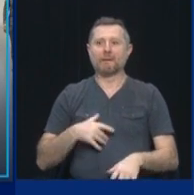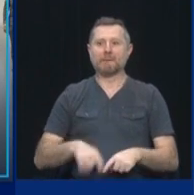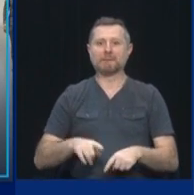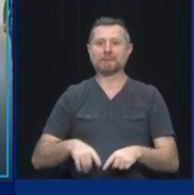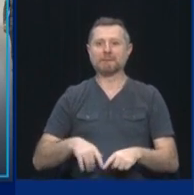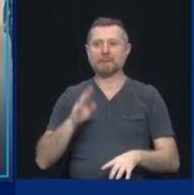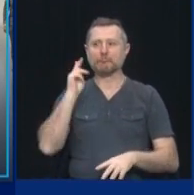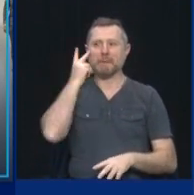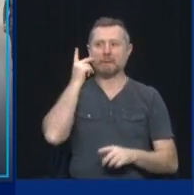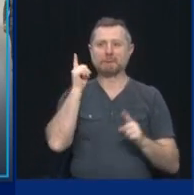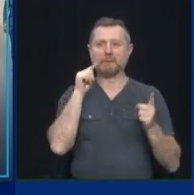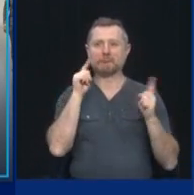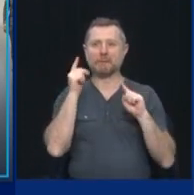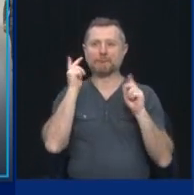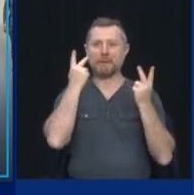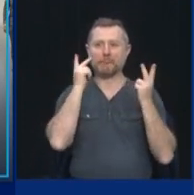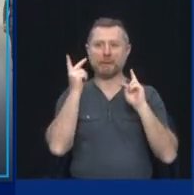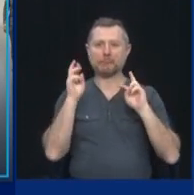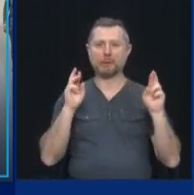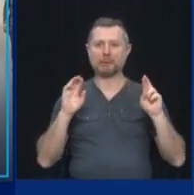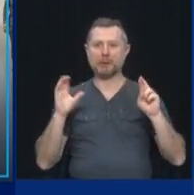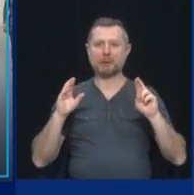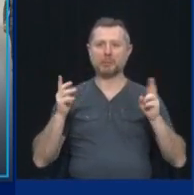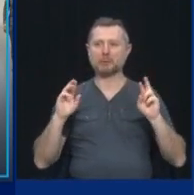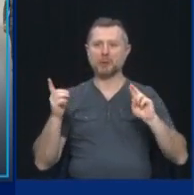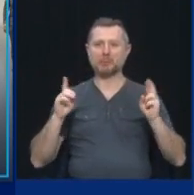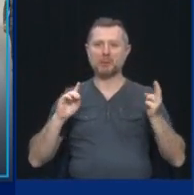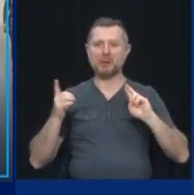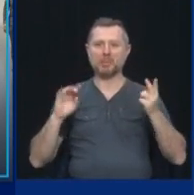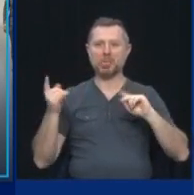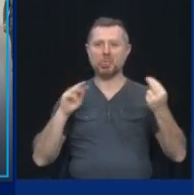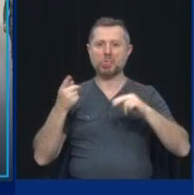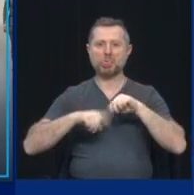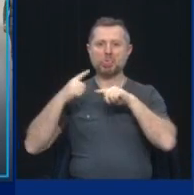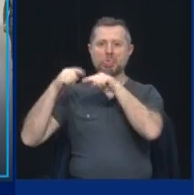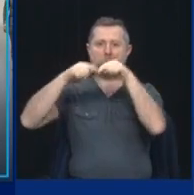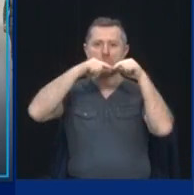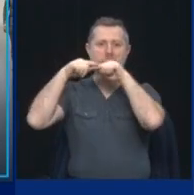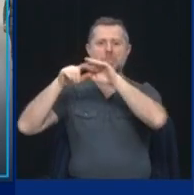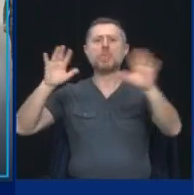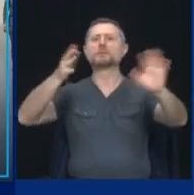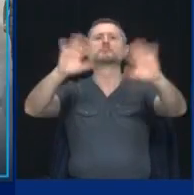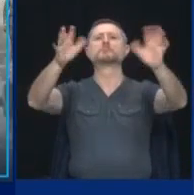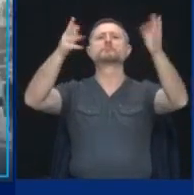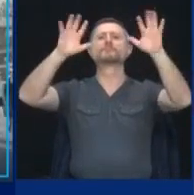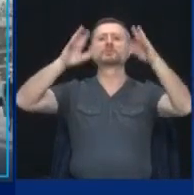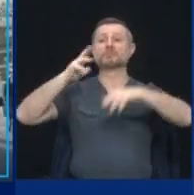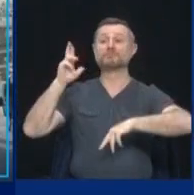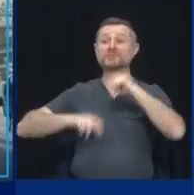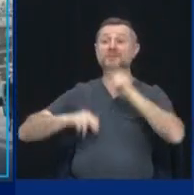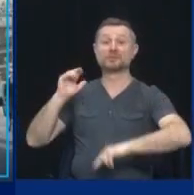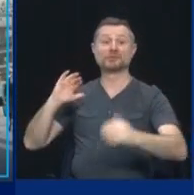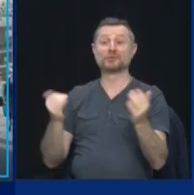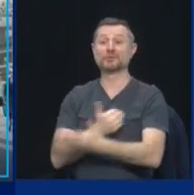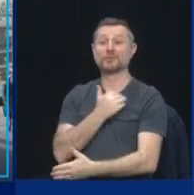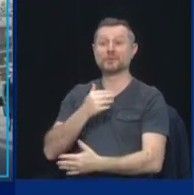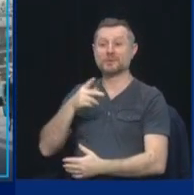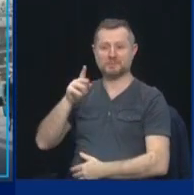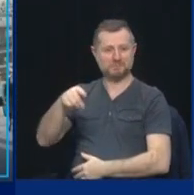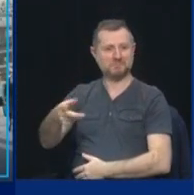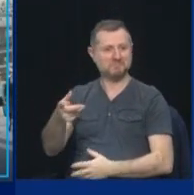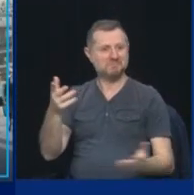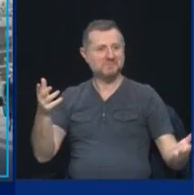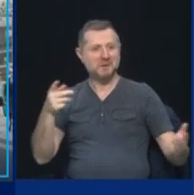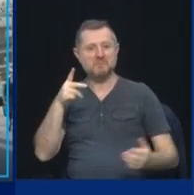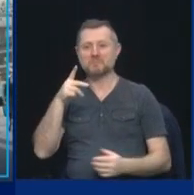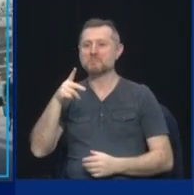pedantics and saying no to everything. Building a new Penn Station after how many years about talking about it? A